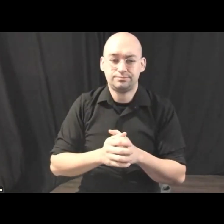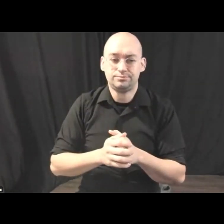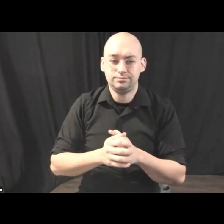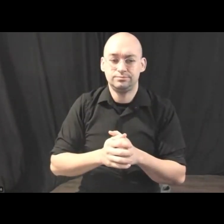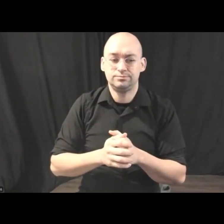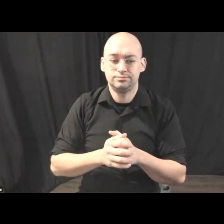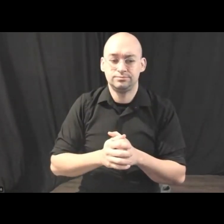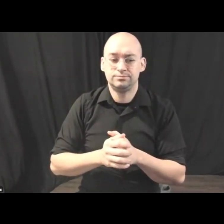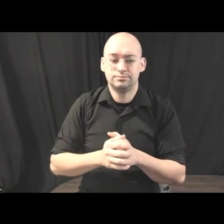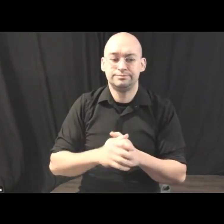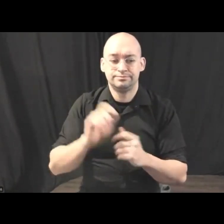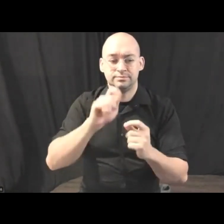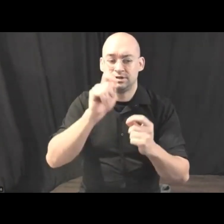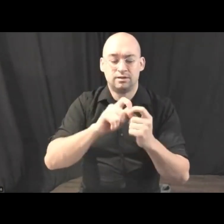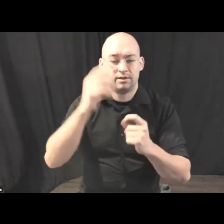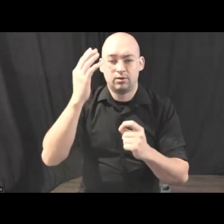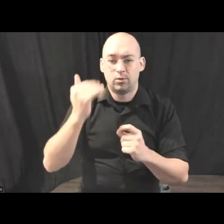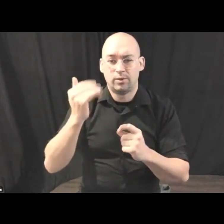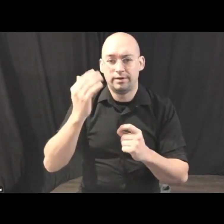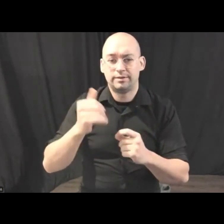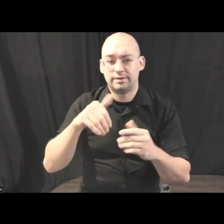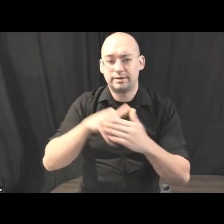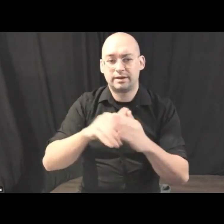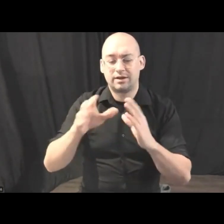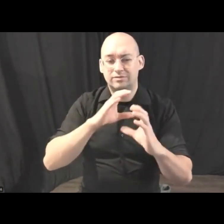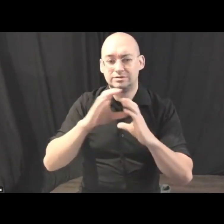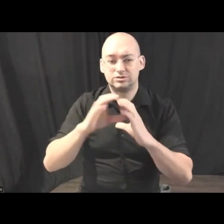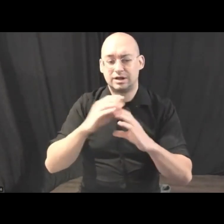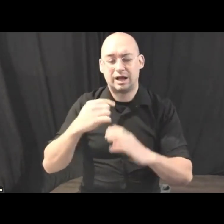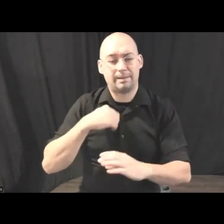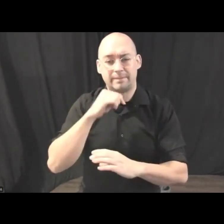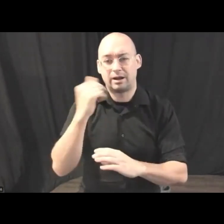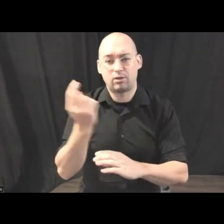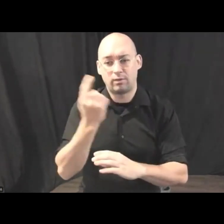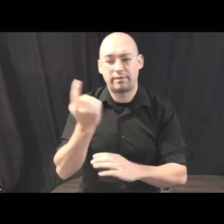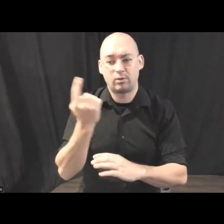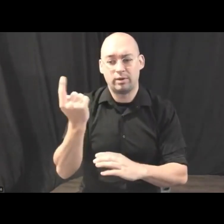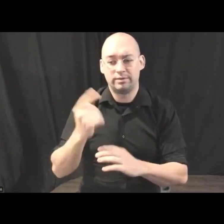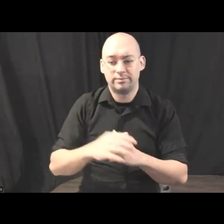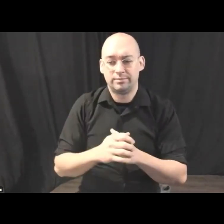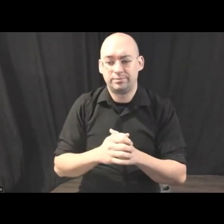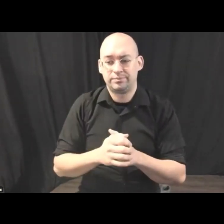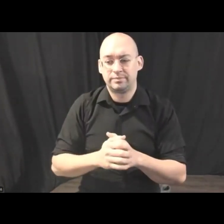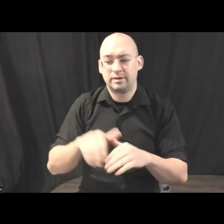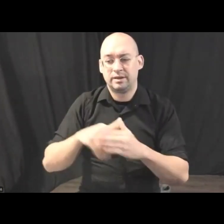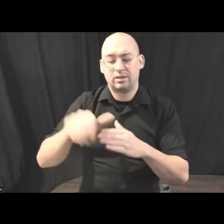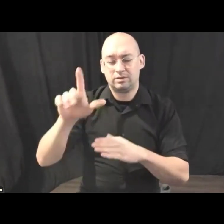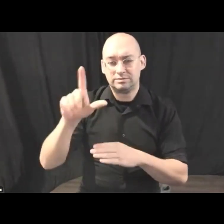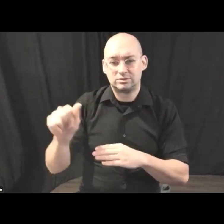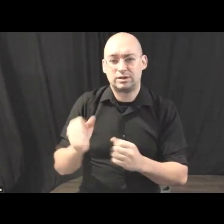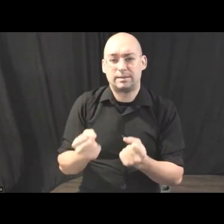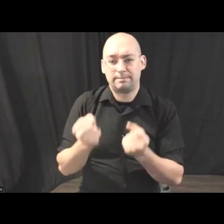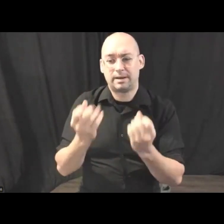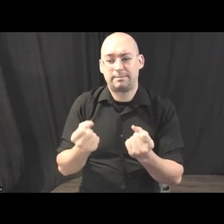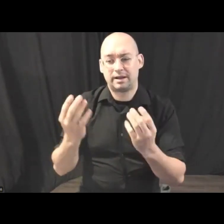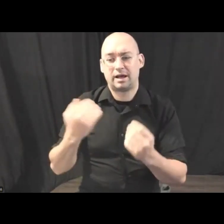That's exactly why in these conversations, and again, I'm not the only one. The other Director Morris has been out in LA. Many have